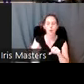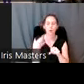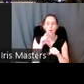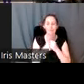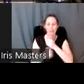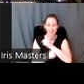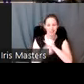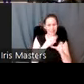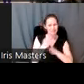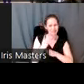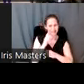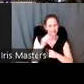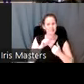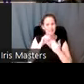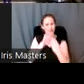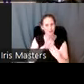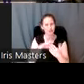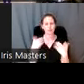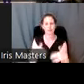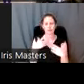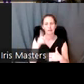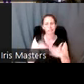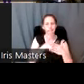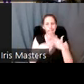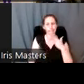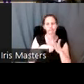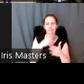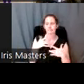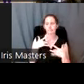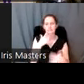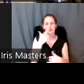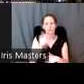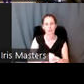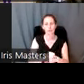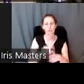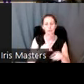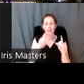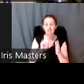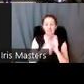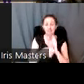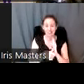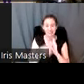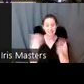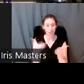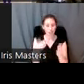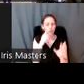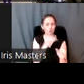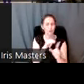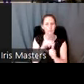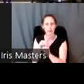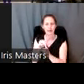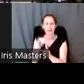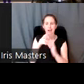and these practices have been roundly critiqued and largely rejected, but I highlight them here as reminders